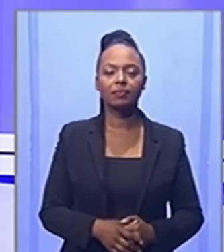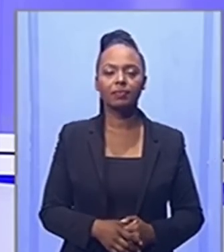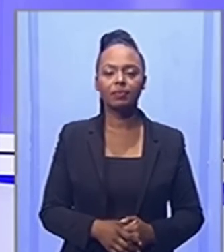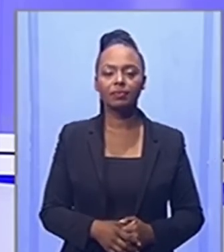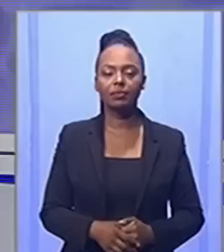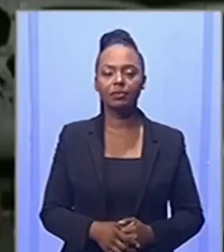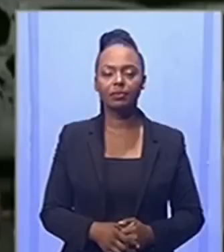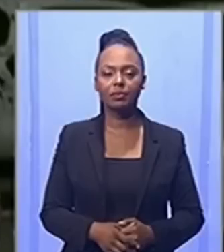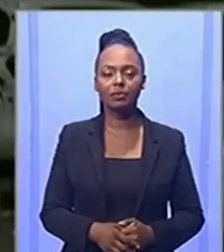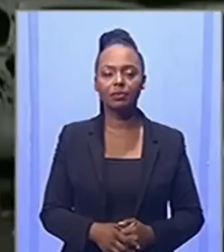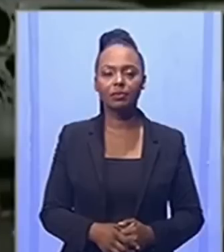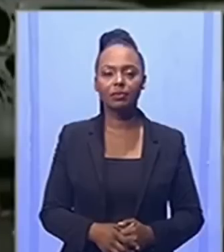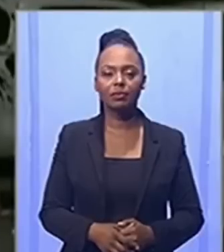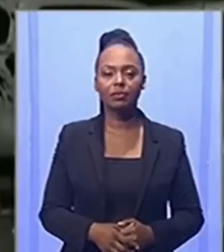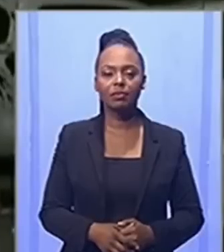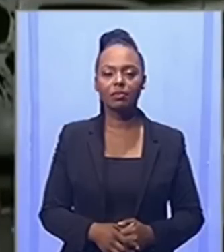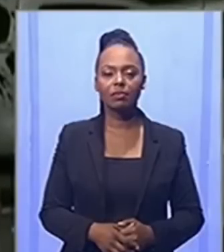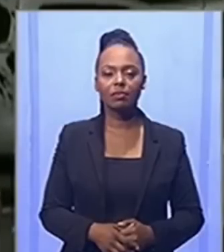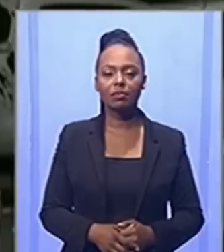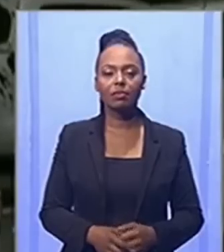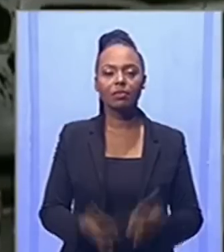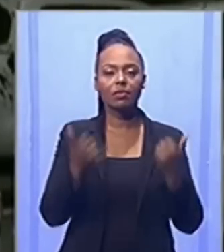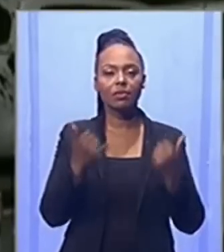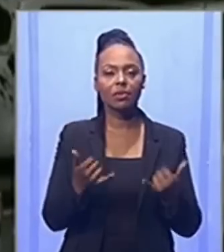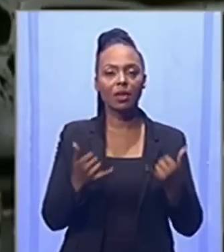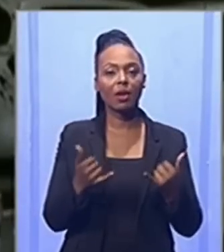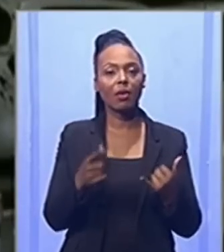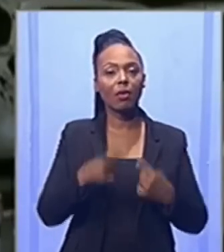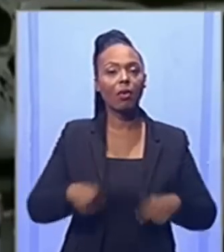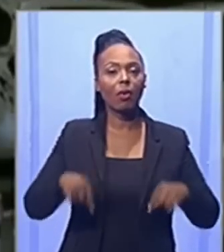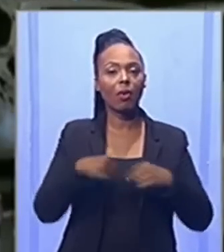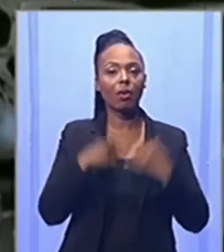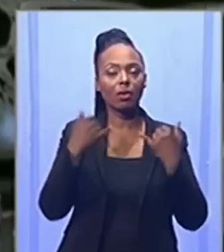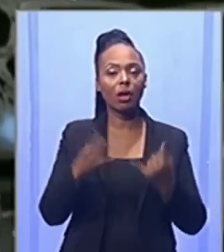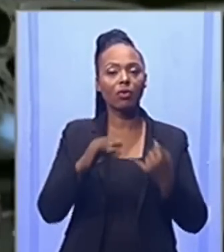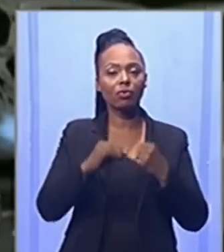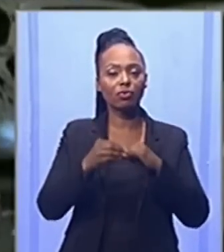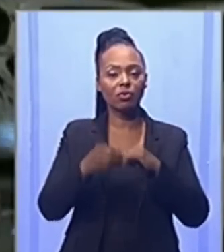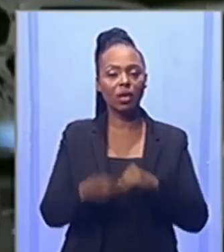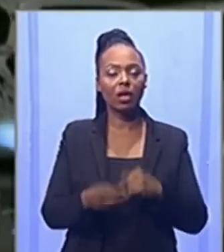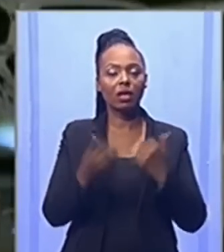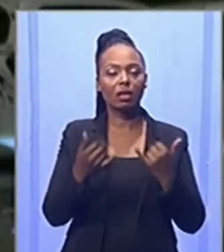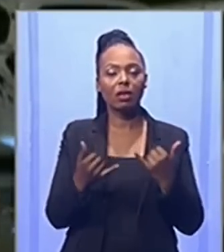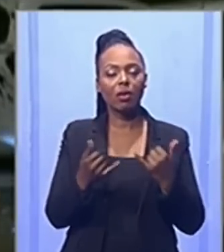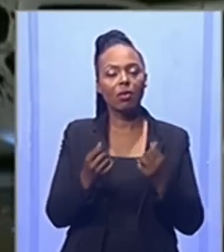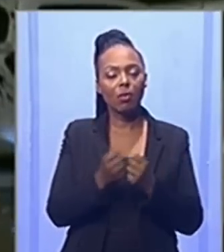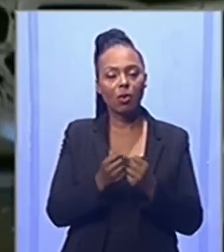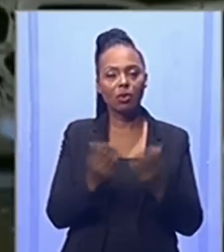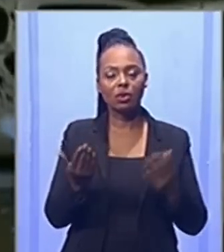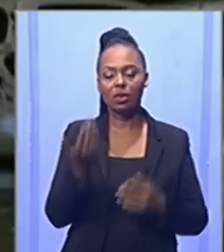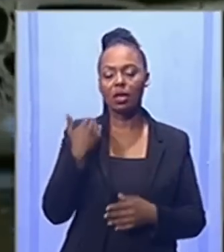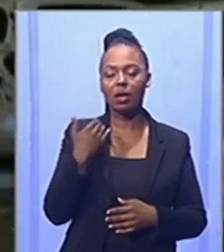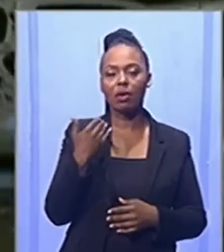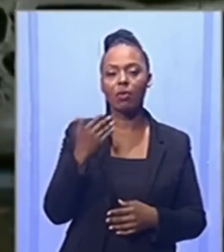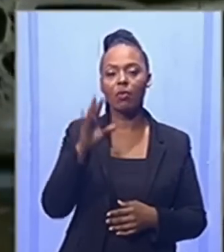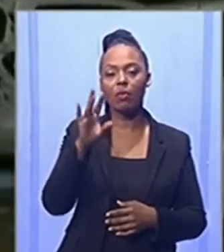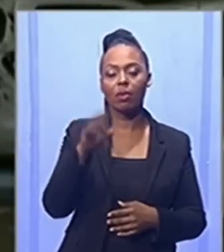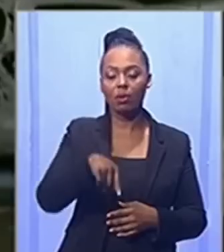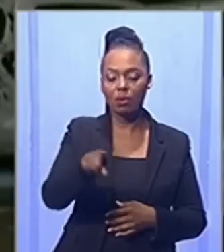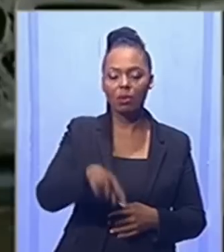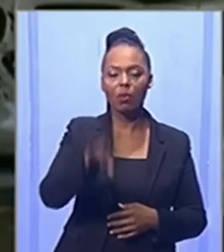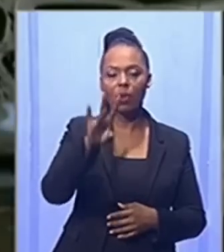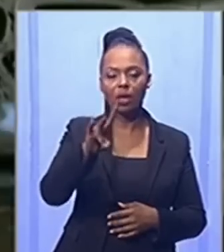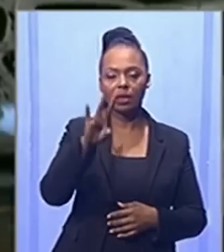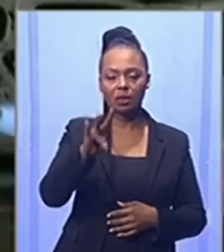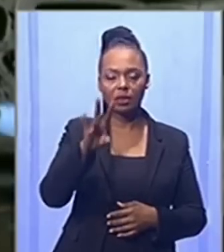Tentela ke golo haholo ngwana mme ke tsena tsa Zimbabwe ke tsang ho etsahala ka dilane la laboraro re tla tseba hore tsatsi ka